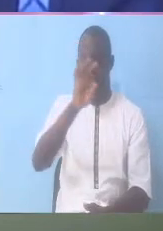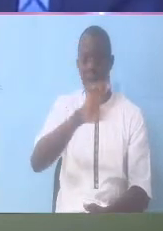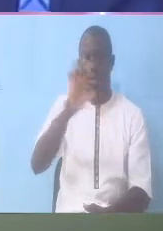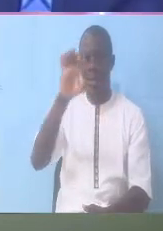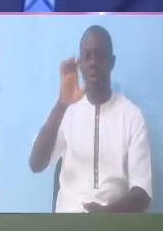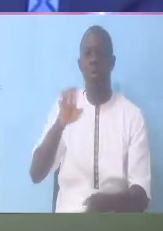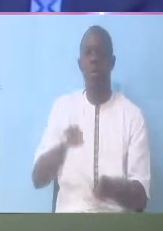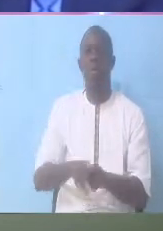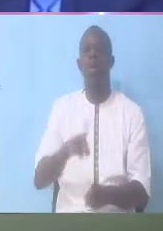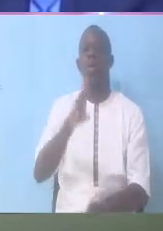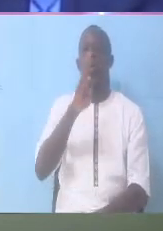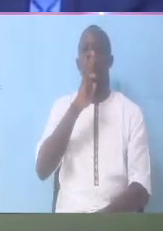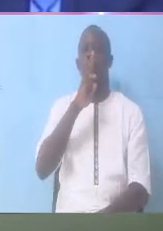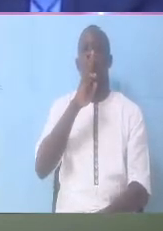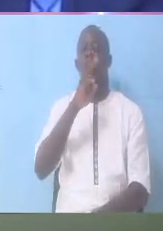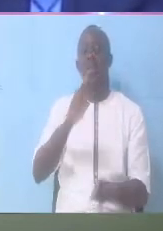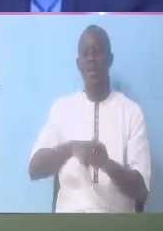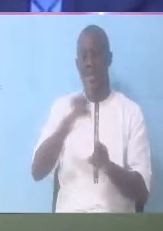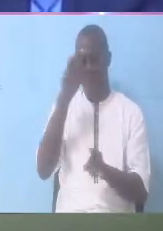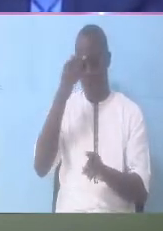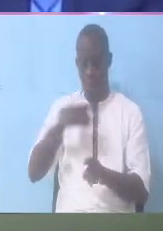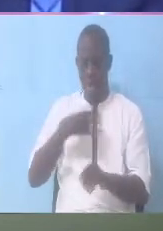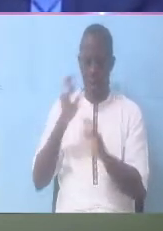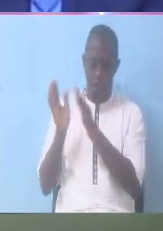who was meant to die